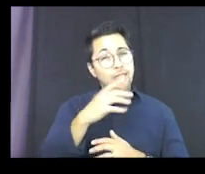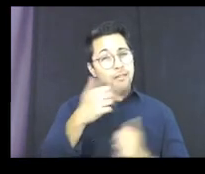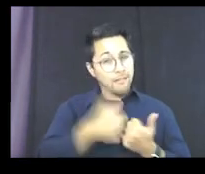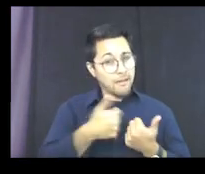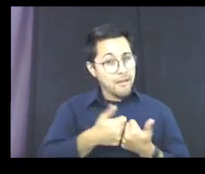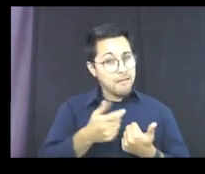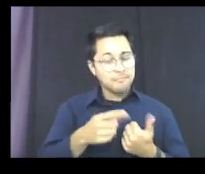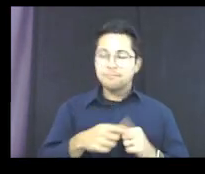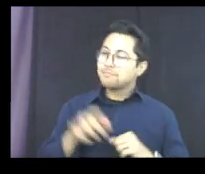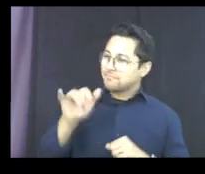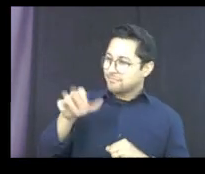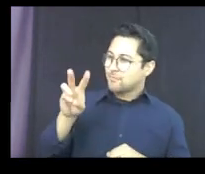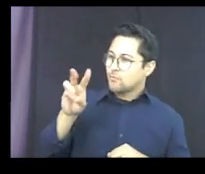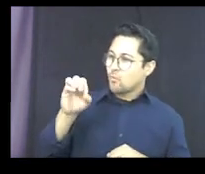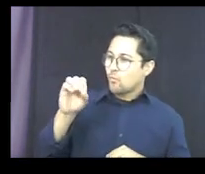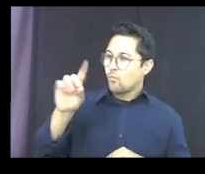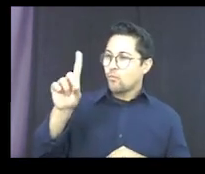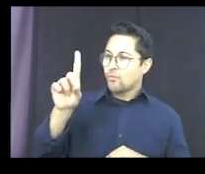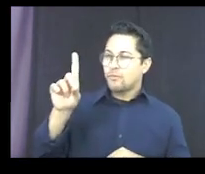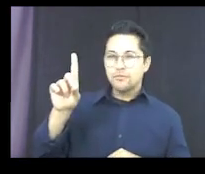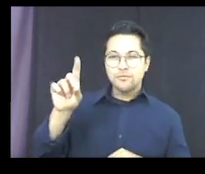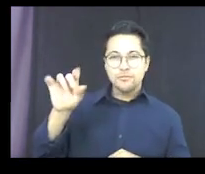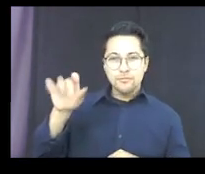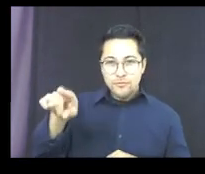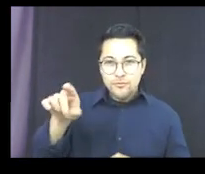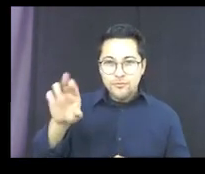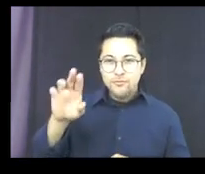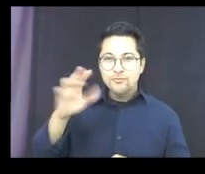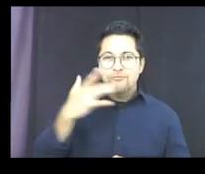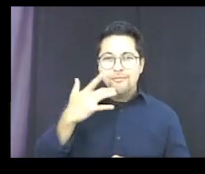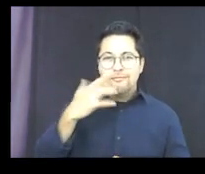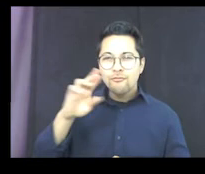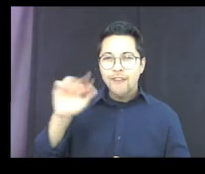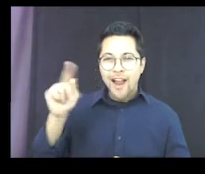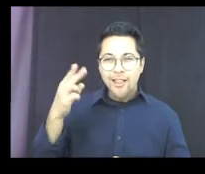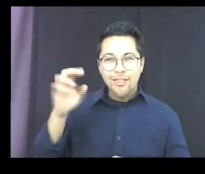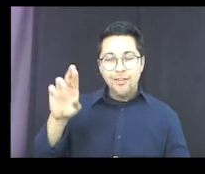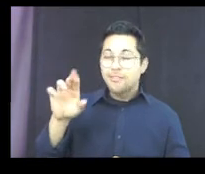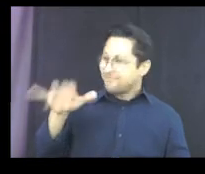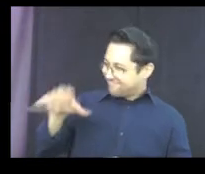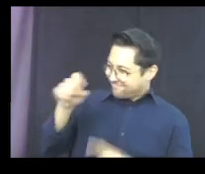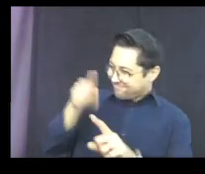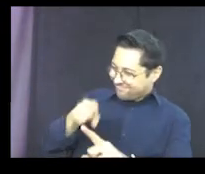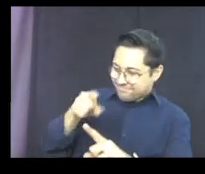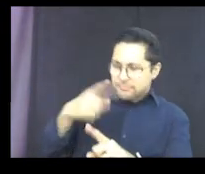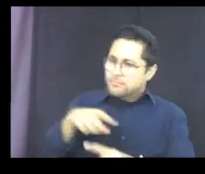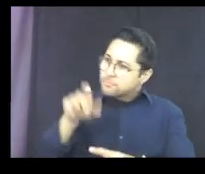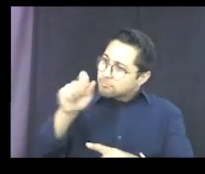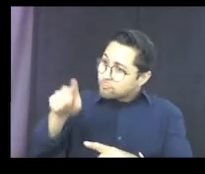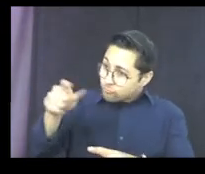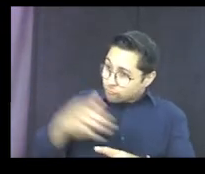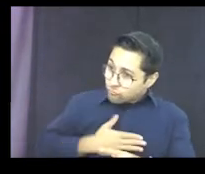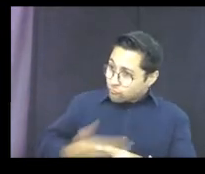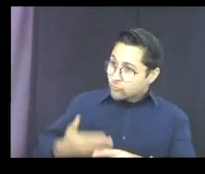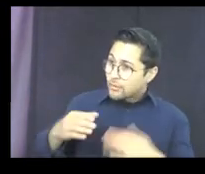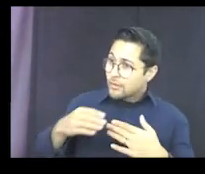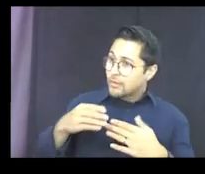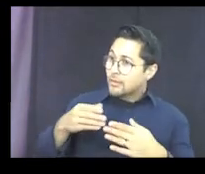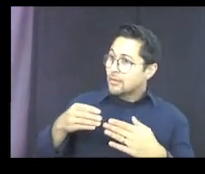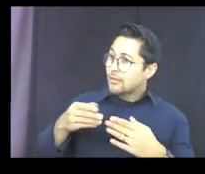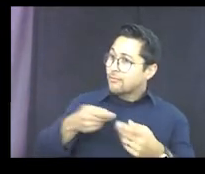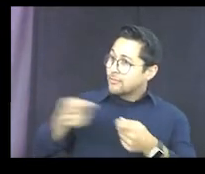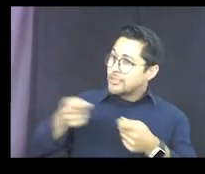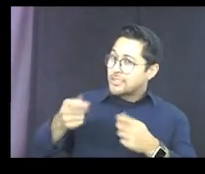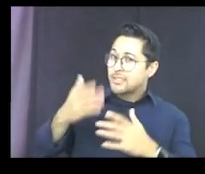The Would You Rather. Yes, that's the one. So would you be willing to facilitate a section of